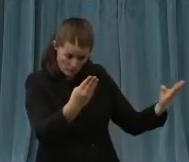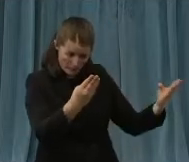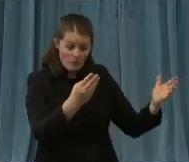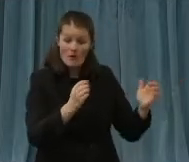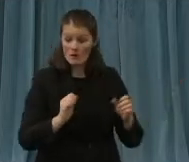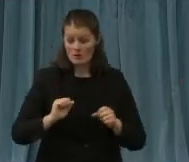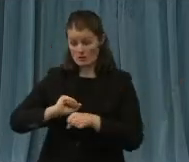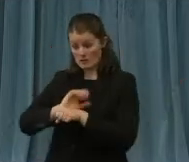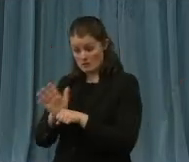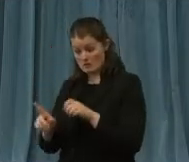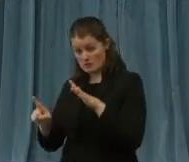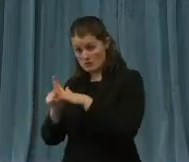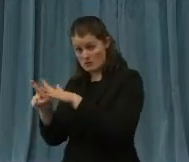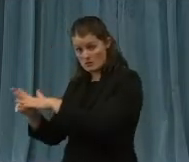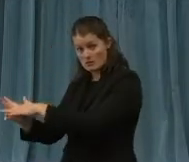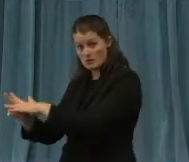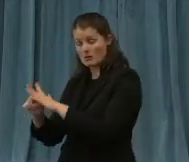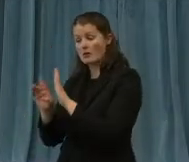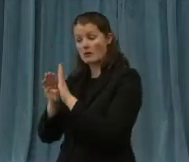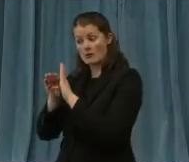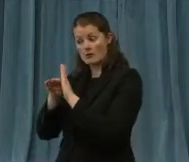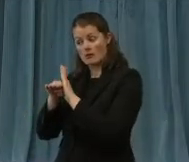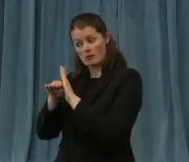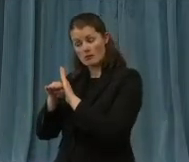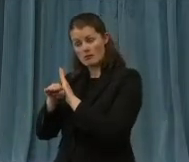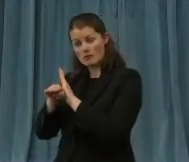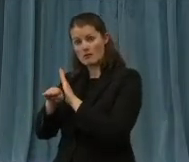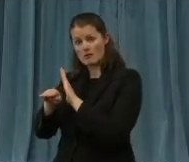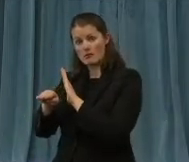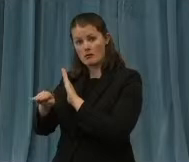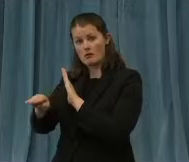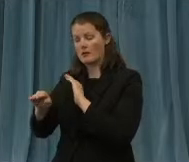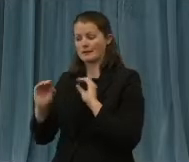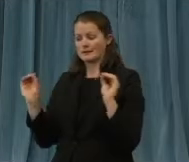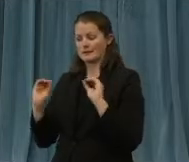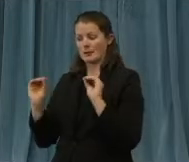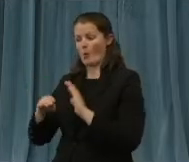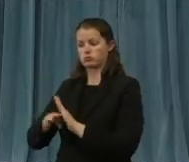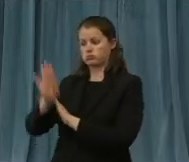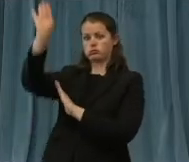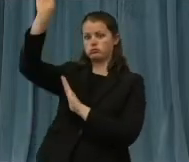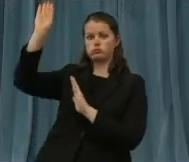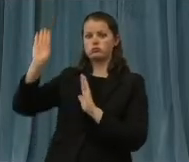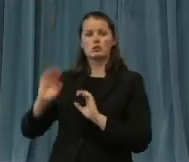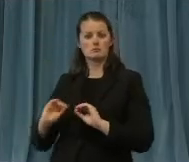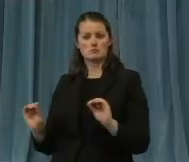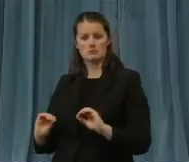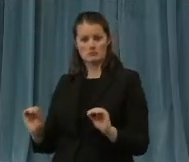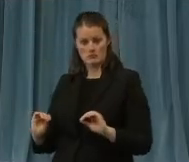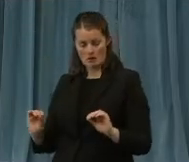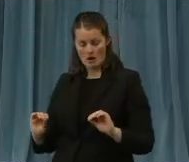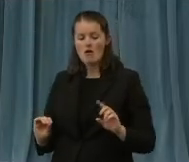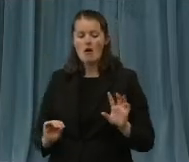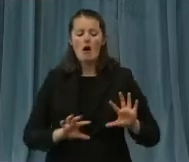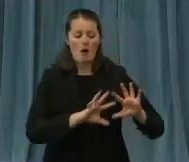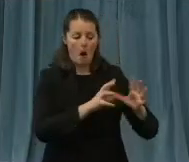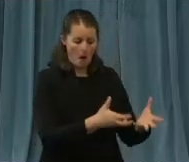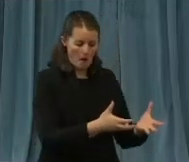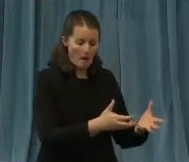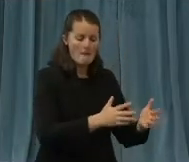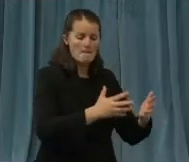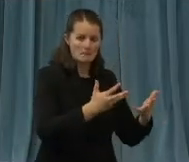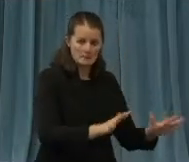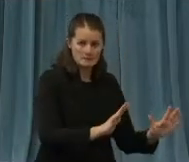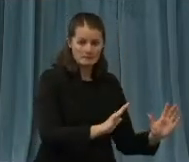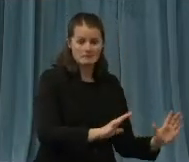cases or ICU usage, or we don't have a surge that I lose capacity in our hospitals, we'll be able to move on to phase